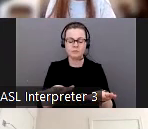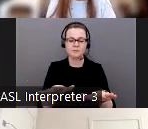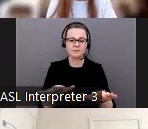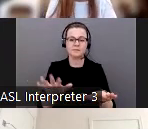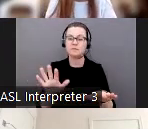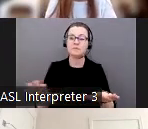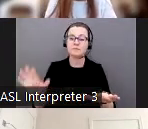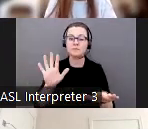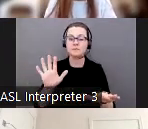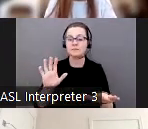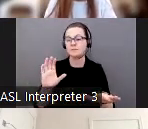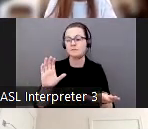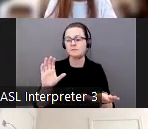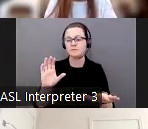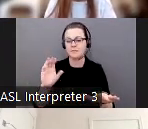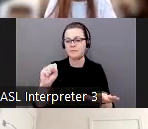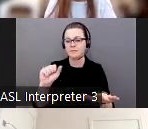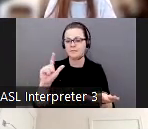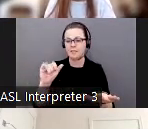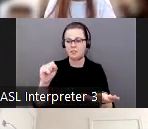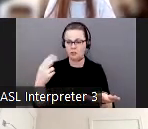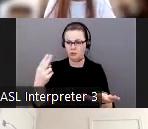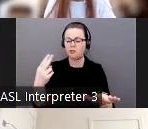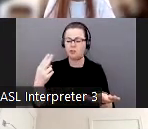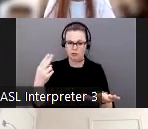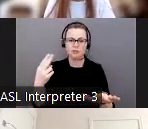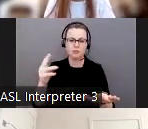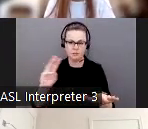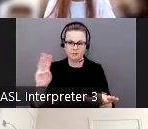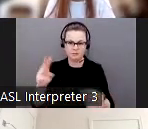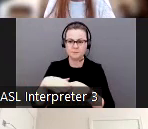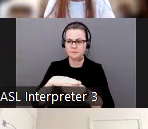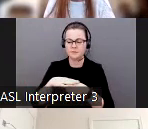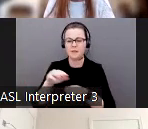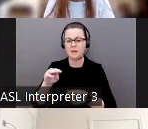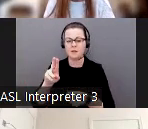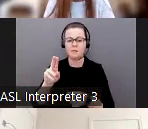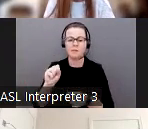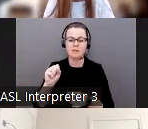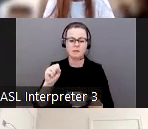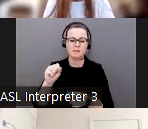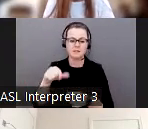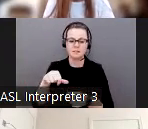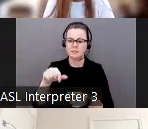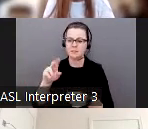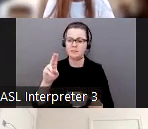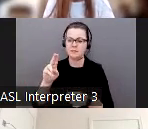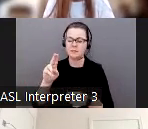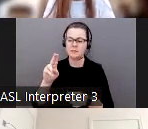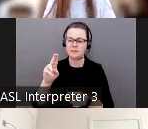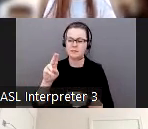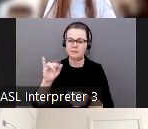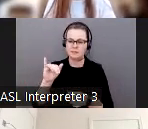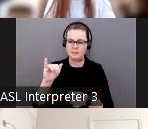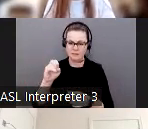of the Salish peoples, including territories of Musqueam, Squamish, and